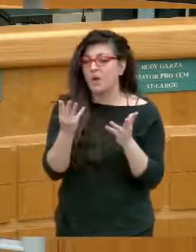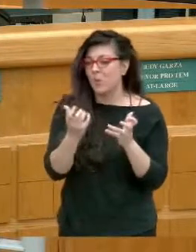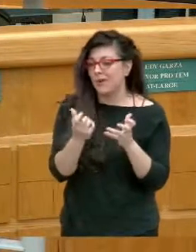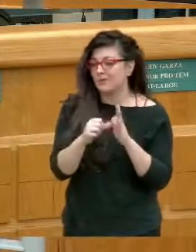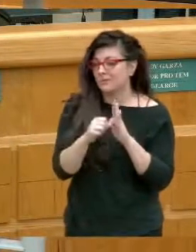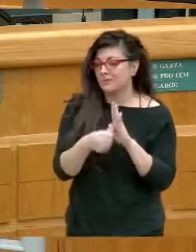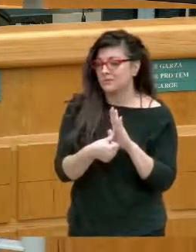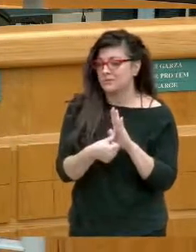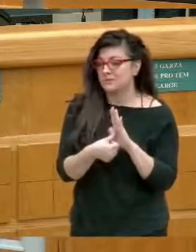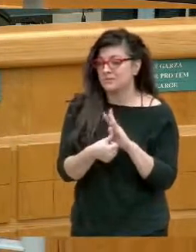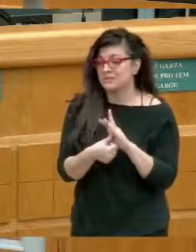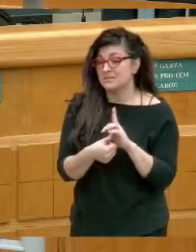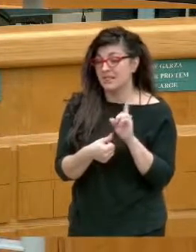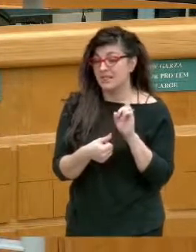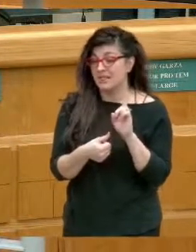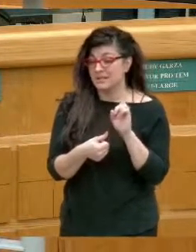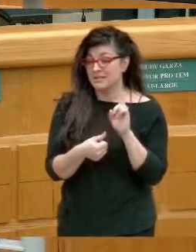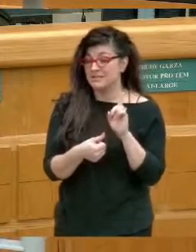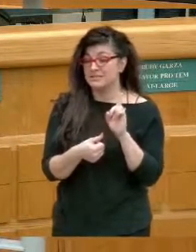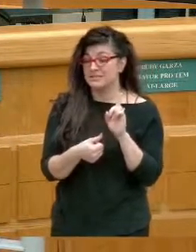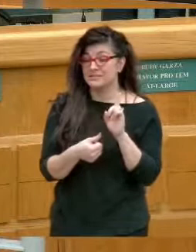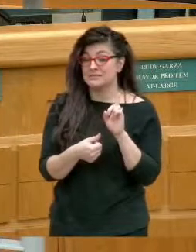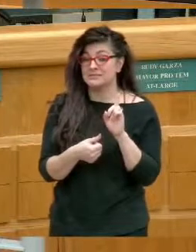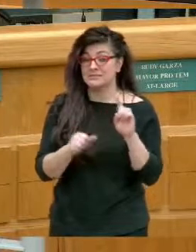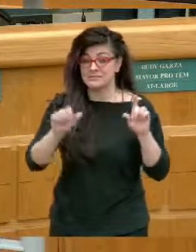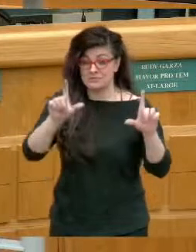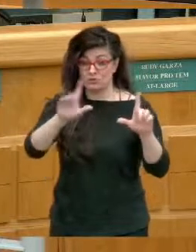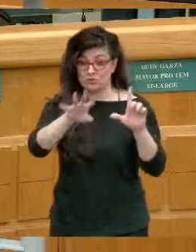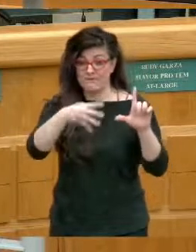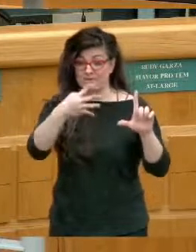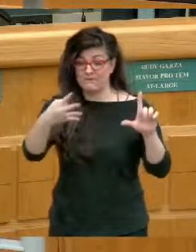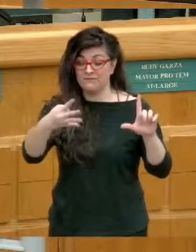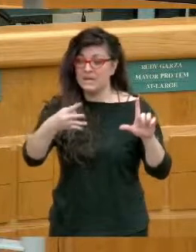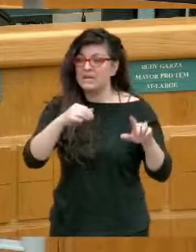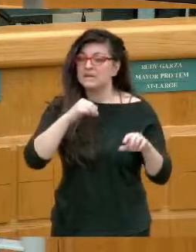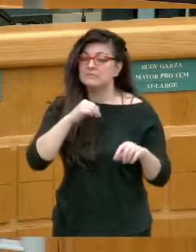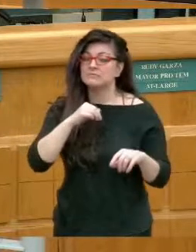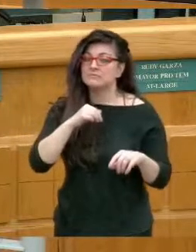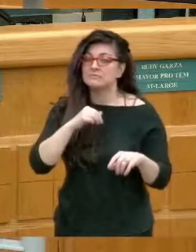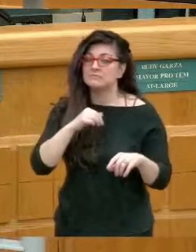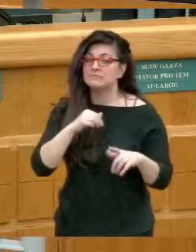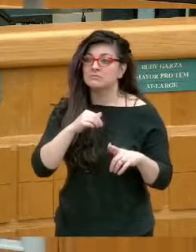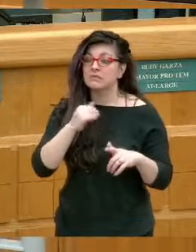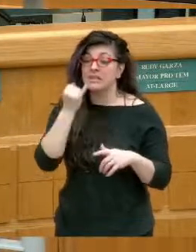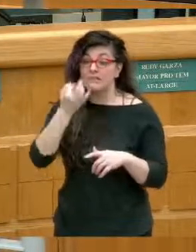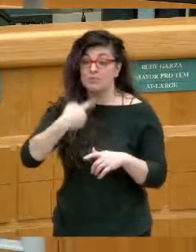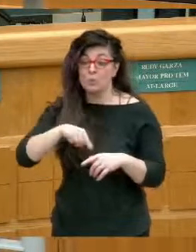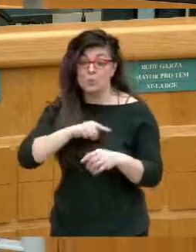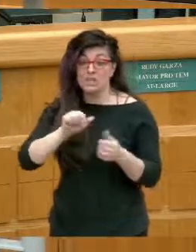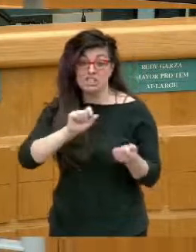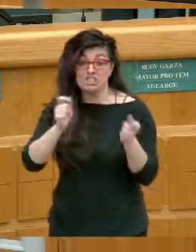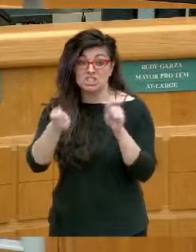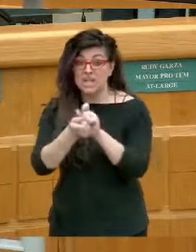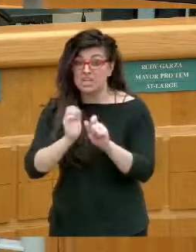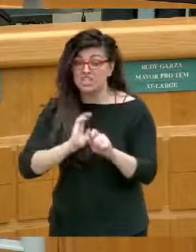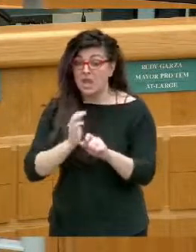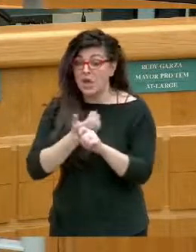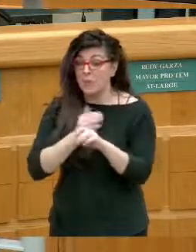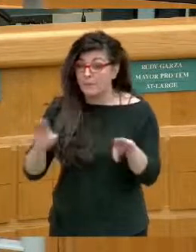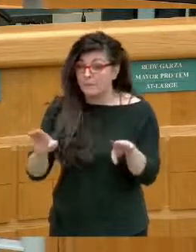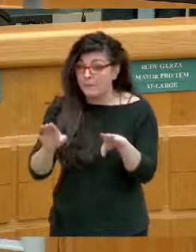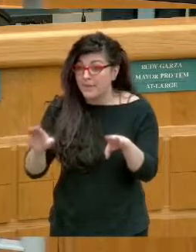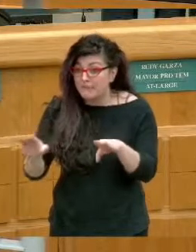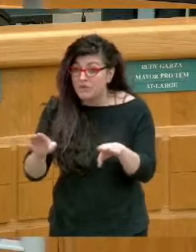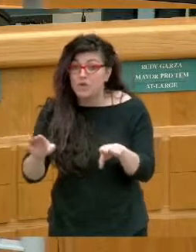that this does not take into account any changes in behavior that might occur if we actually do start going up this